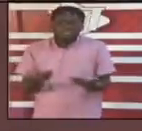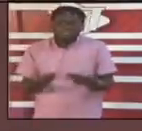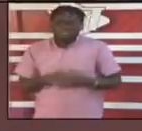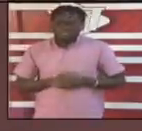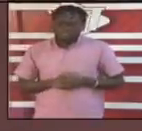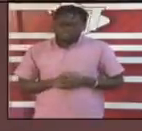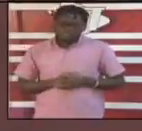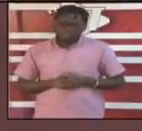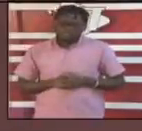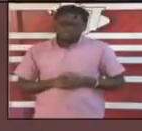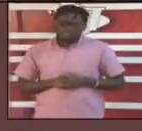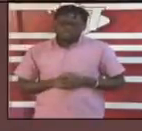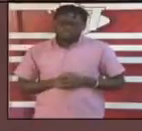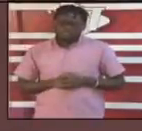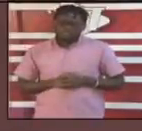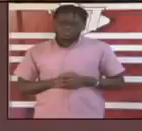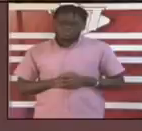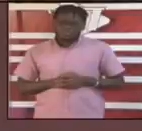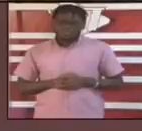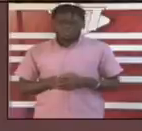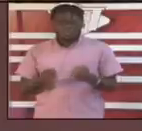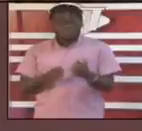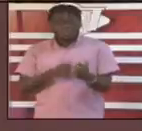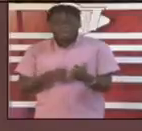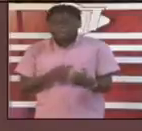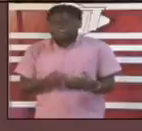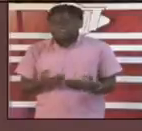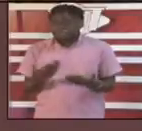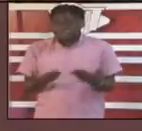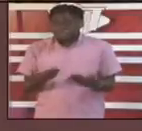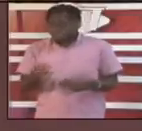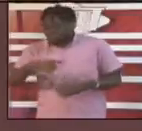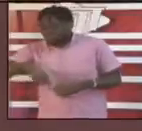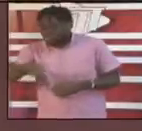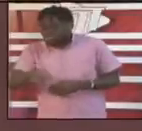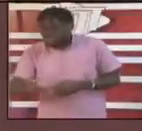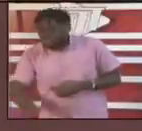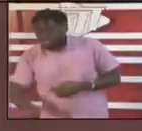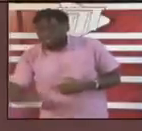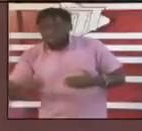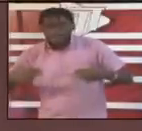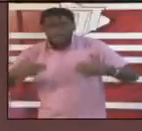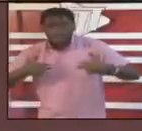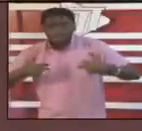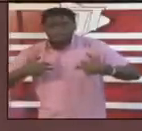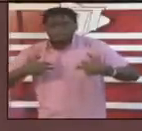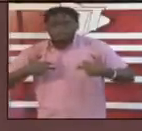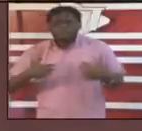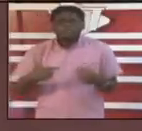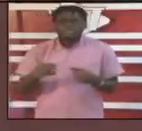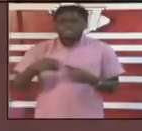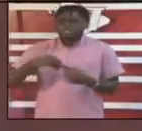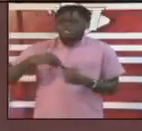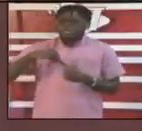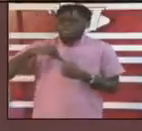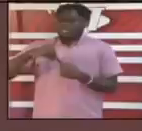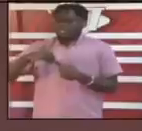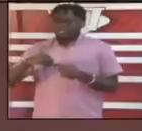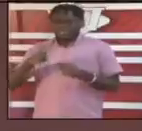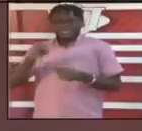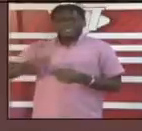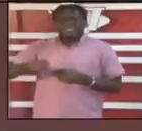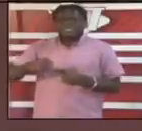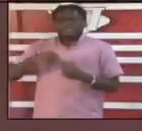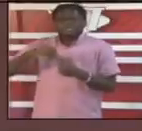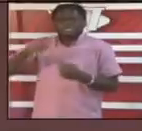not discovered, the child may be labeled lazy or not trying hard enough. Children will